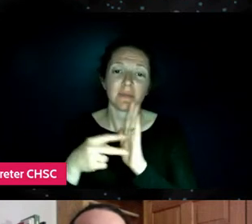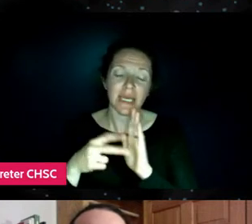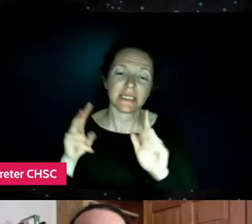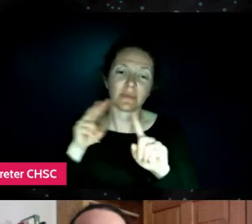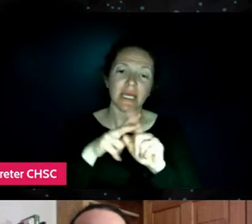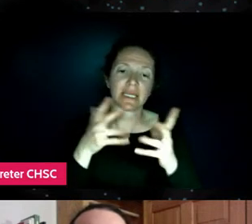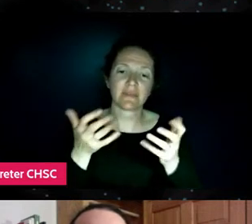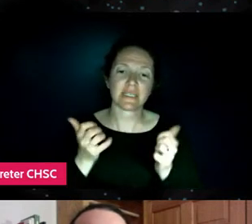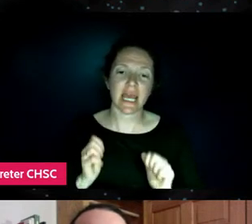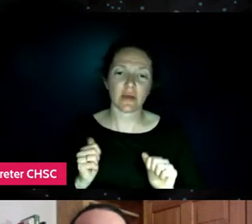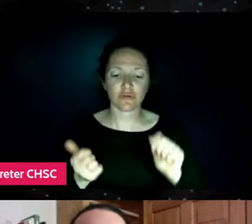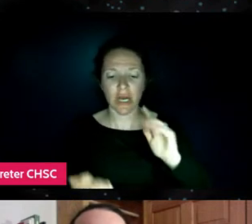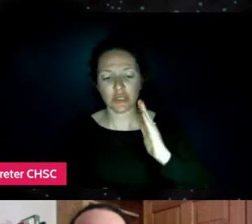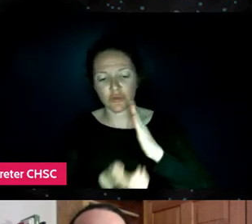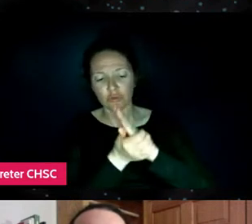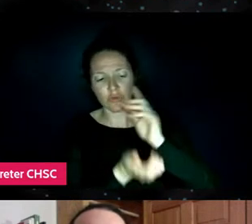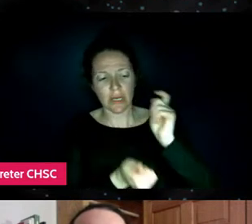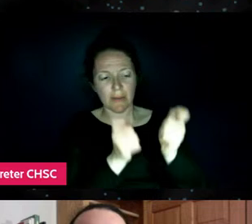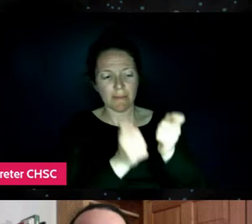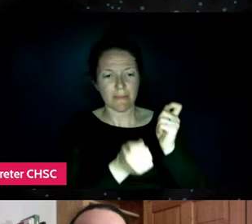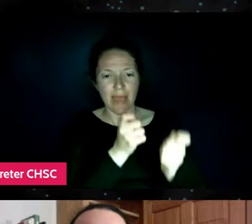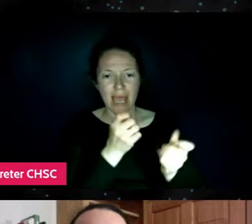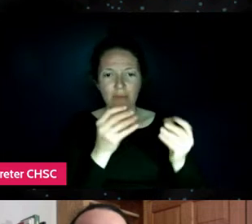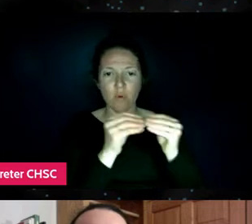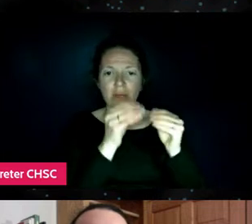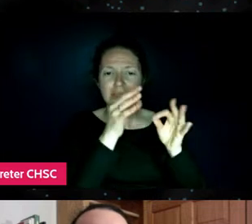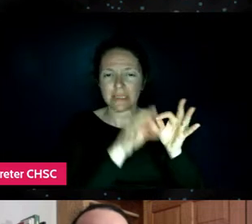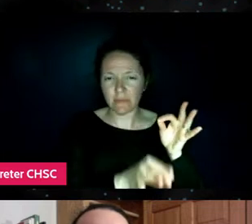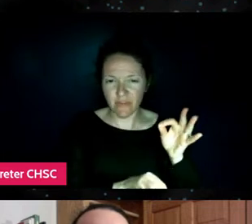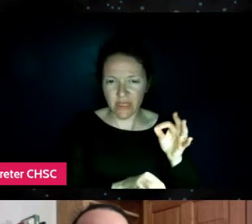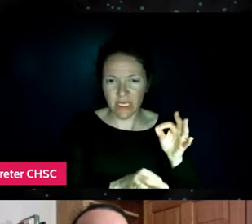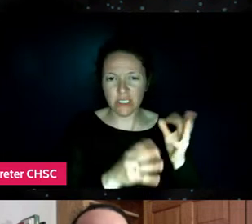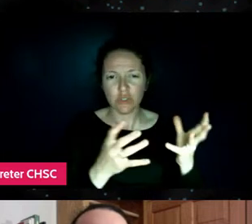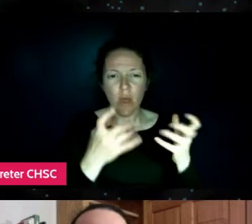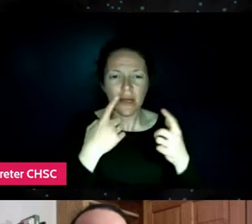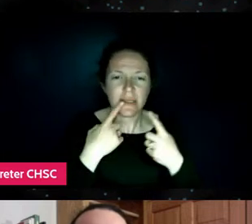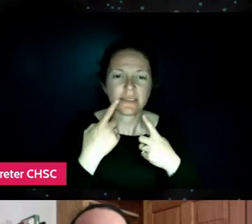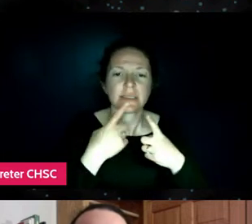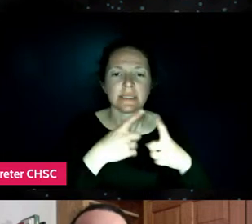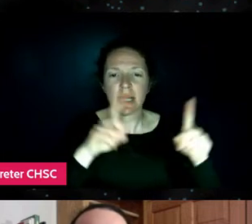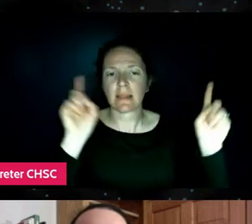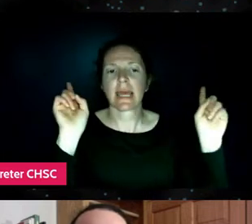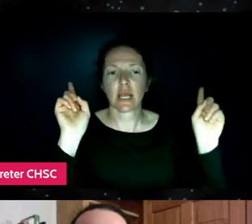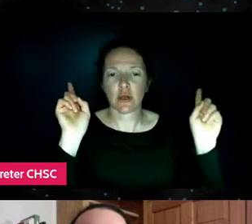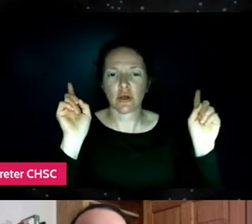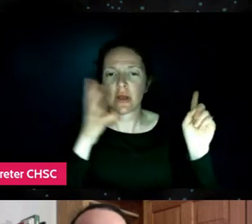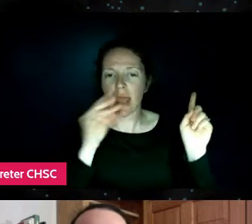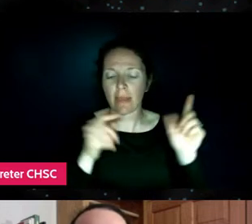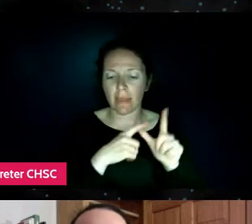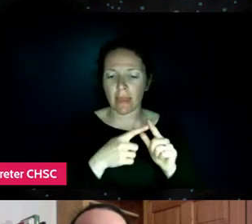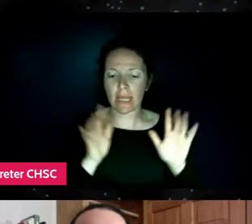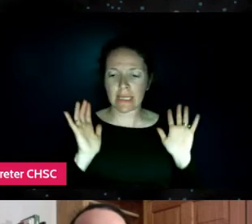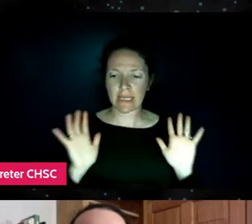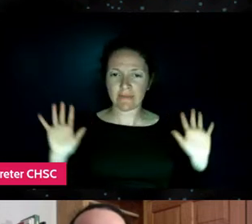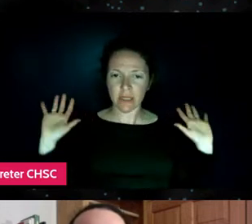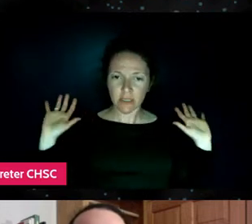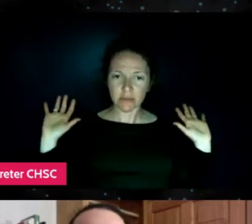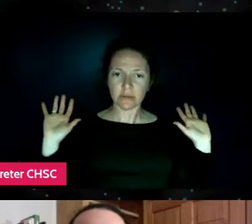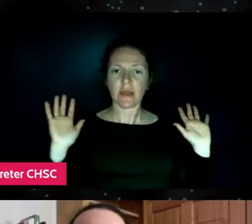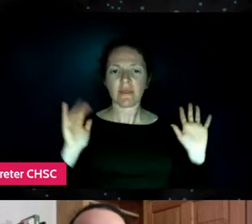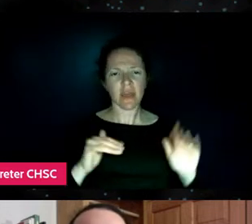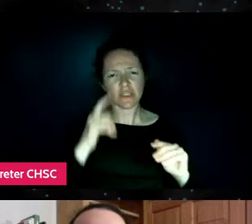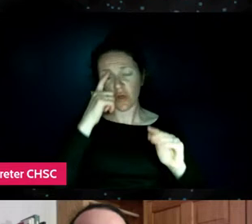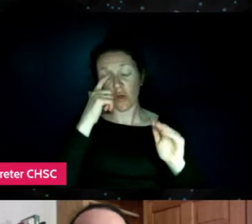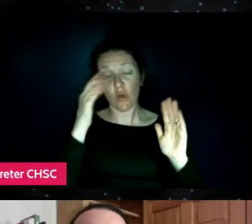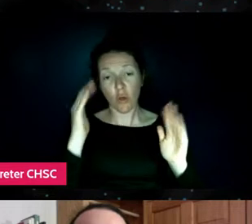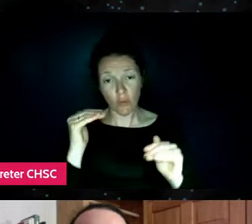So just for the audience to understand, this is a really hopeful thing for the case. And I think there's a lot of hope that this could